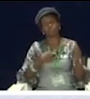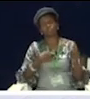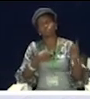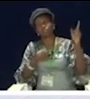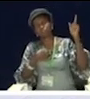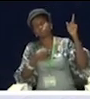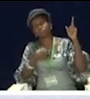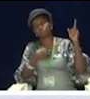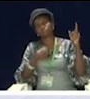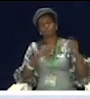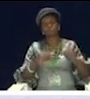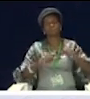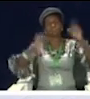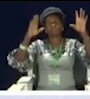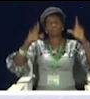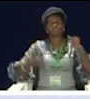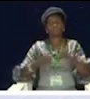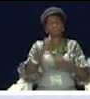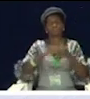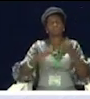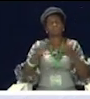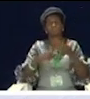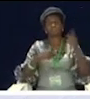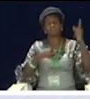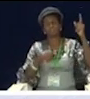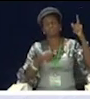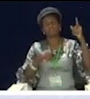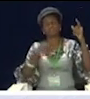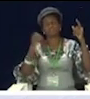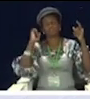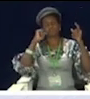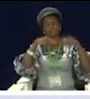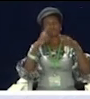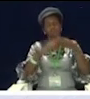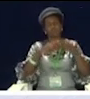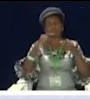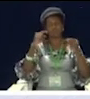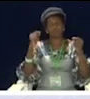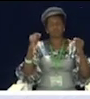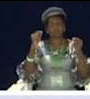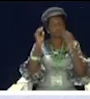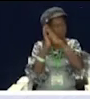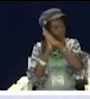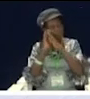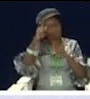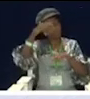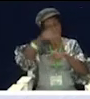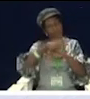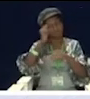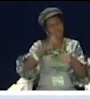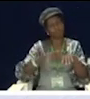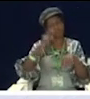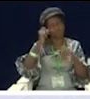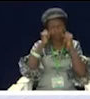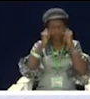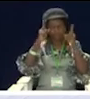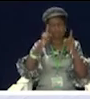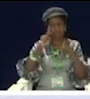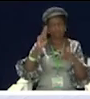And you submit the problem to him, and you go to bed one night, by the time you wake up the following